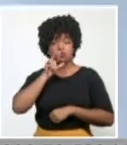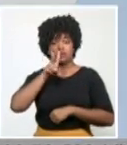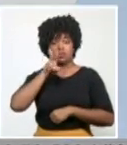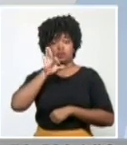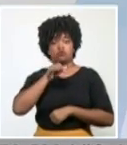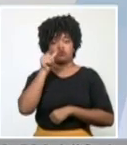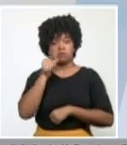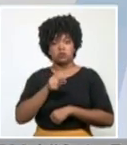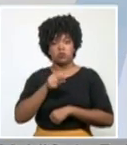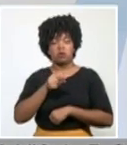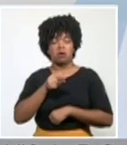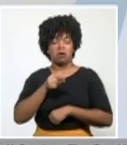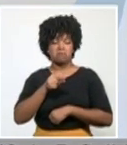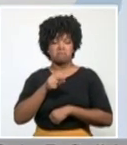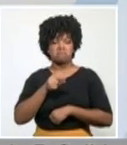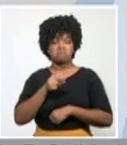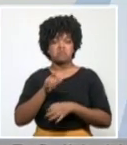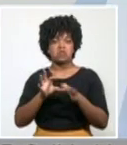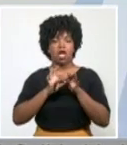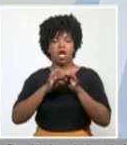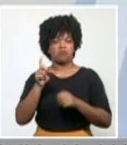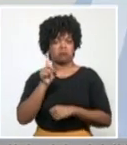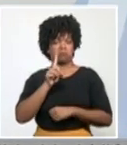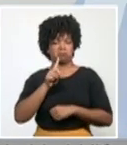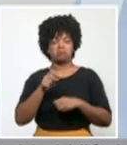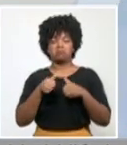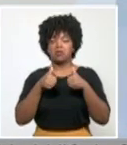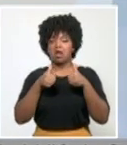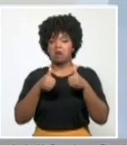728 show a stable clinical evolution.